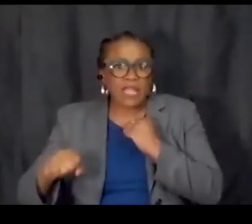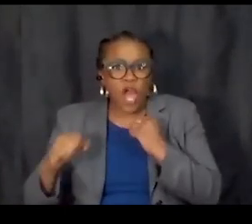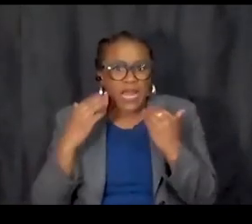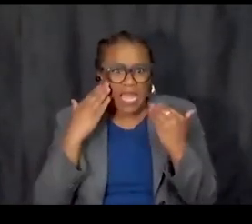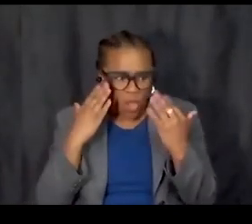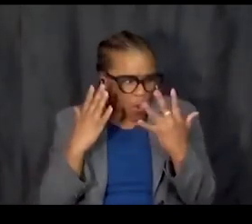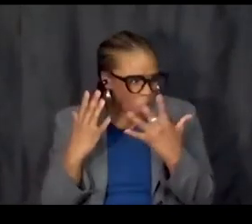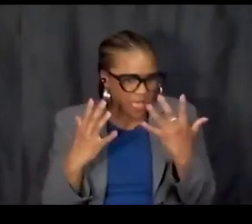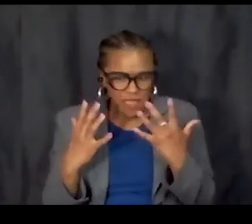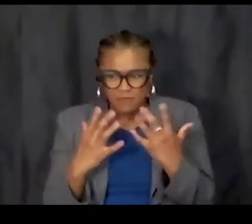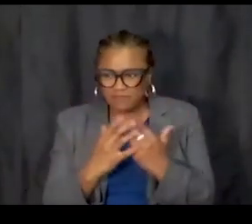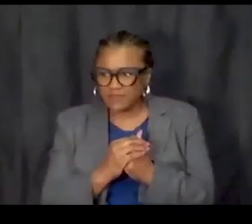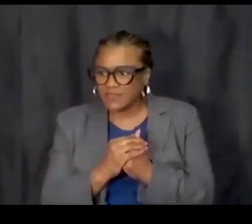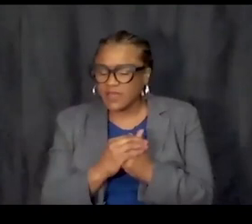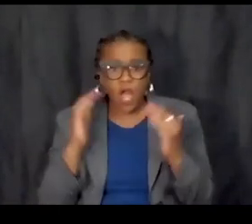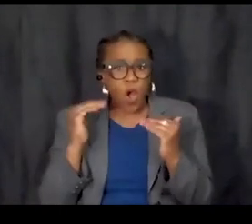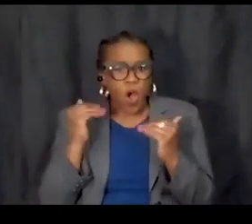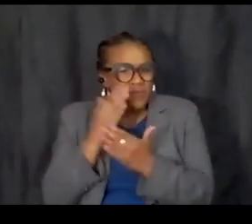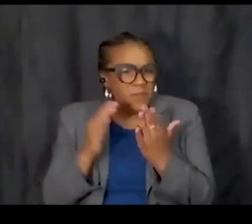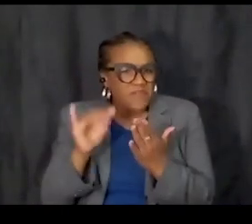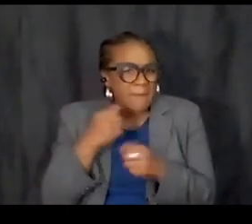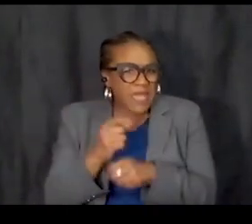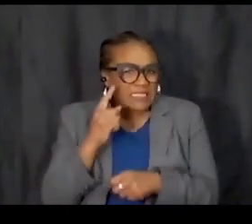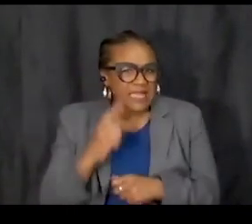I hope some of that made sense.